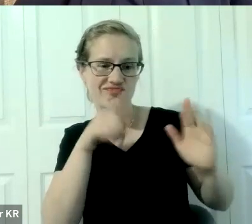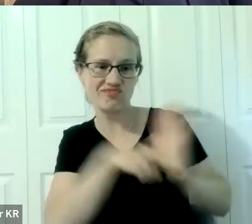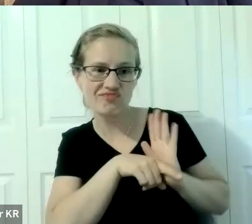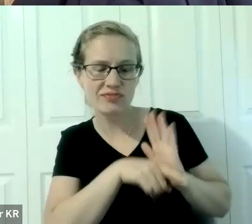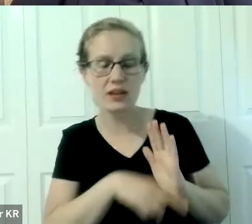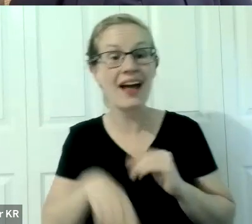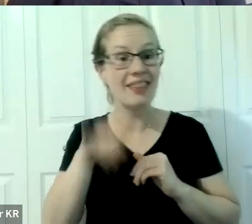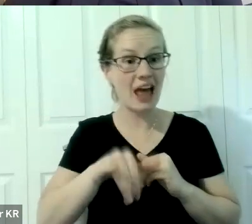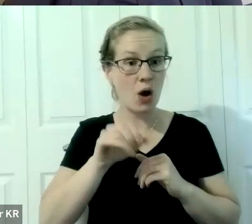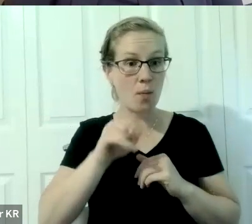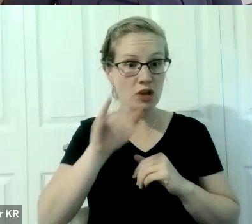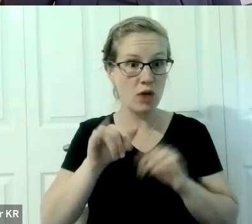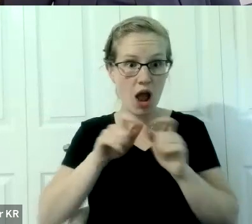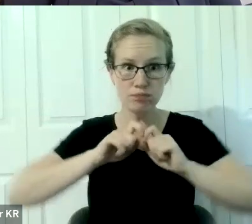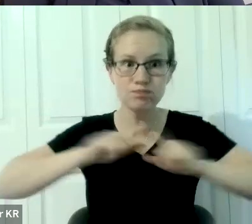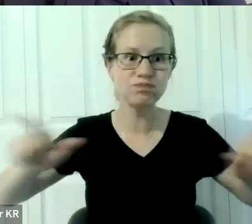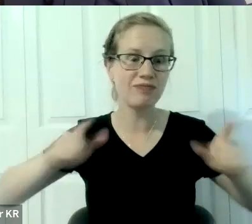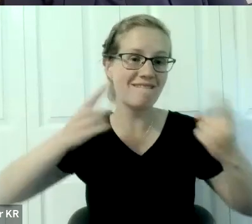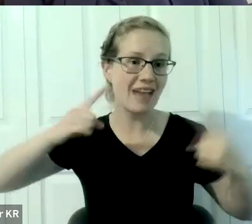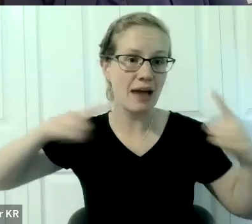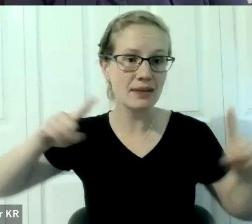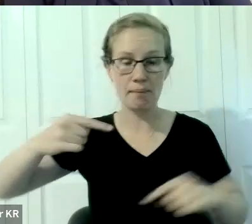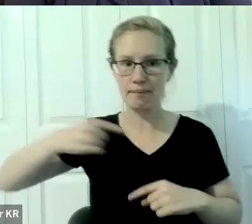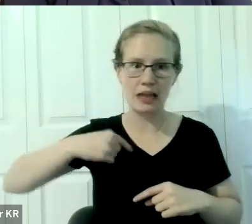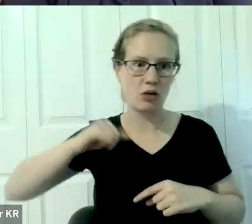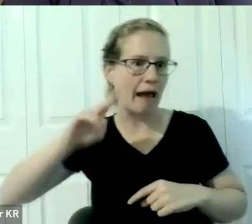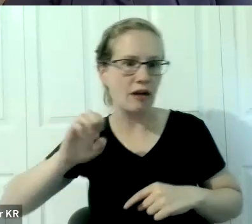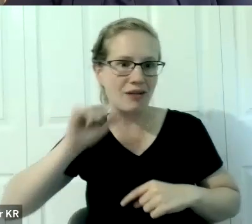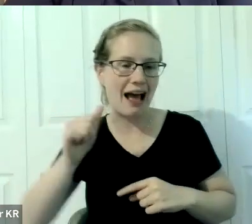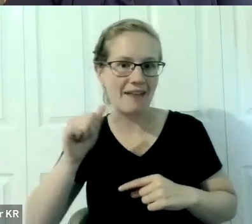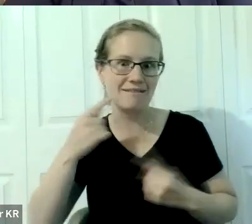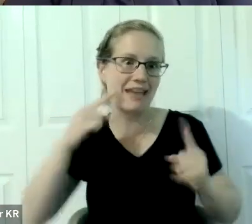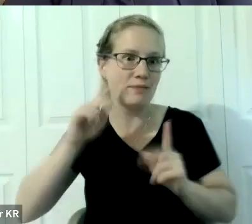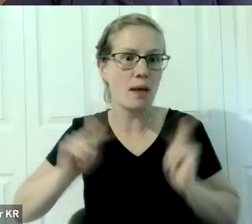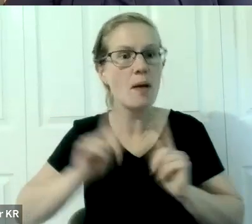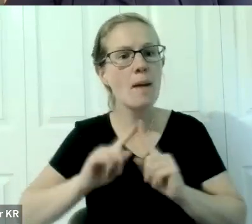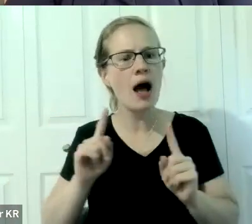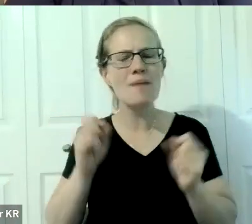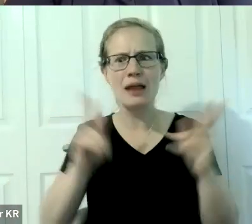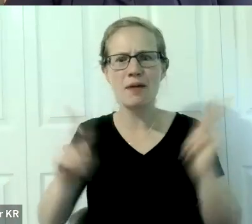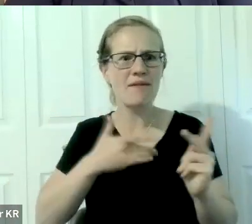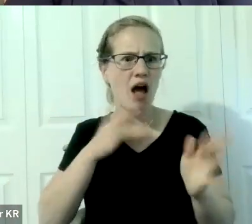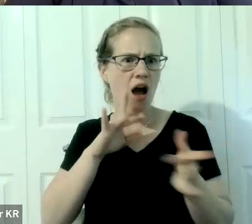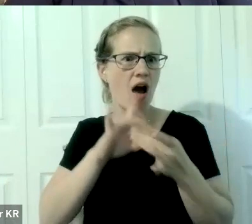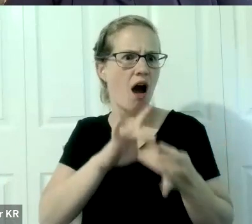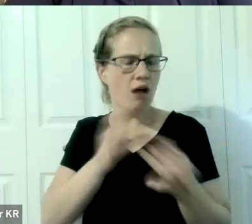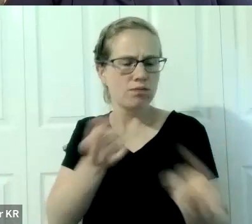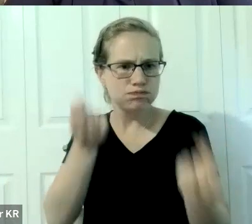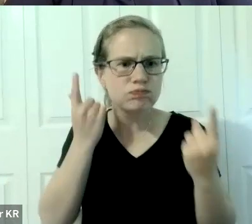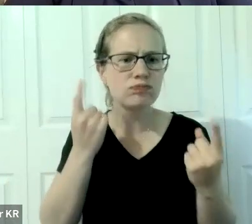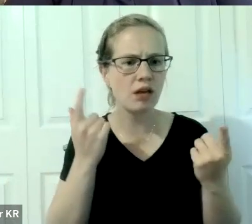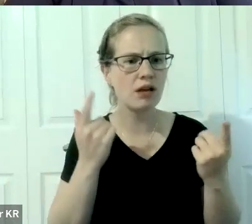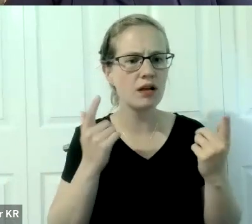went viral, and you know, neither Katie or I are celebrities, but it apparently spoke to what so many people who live with these mood